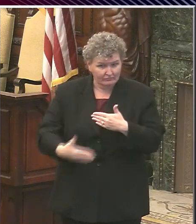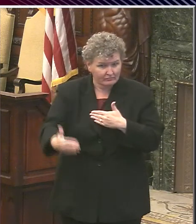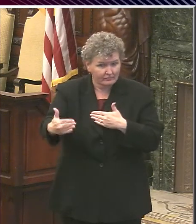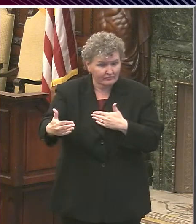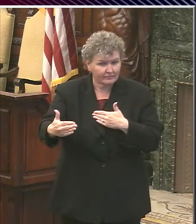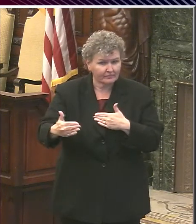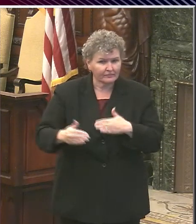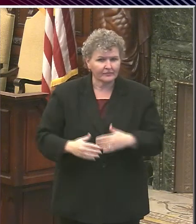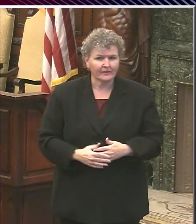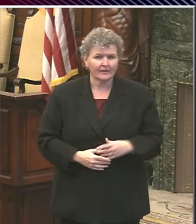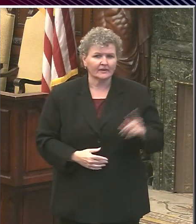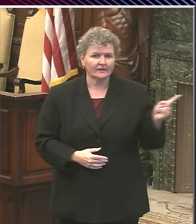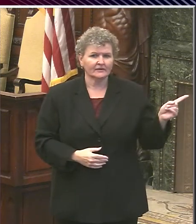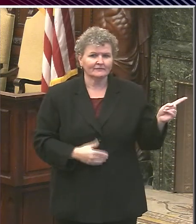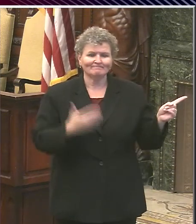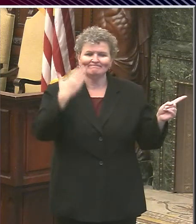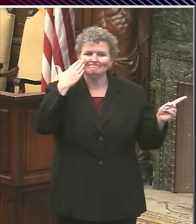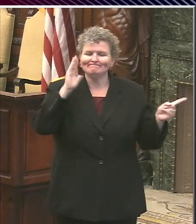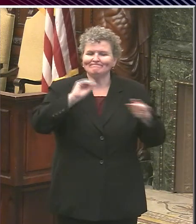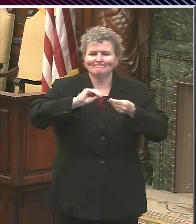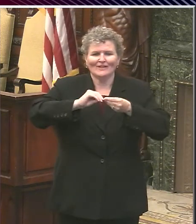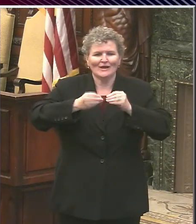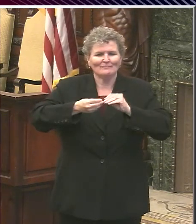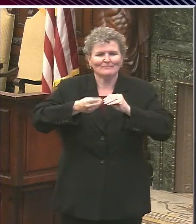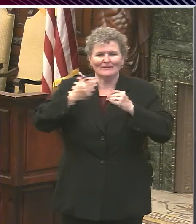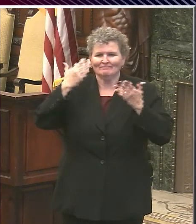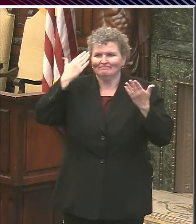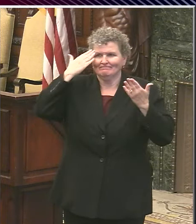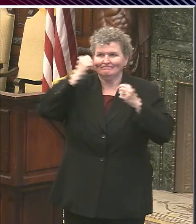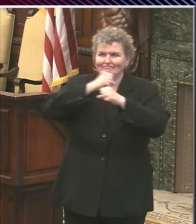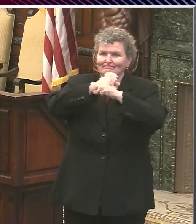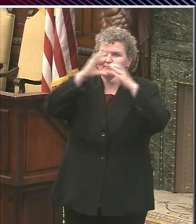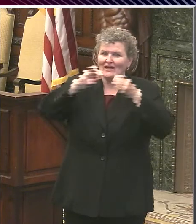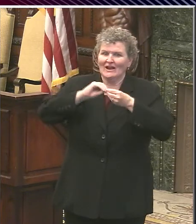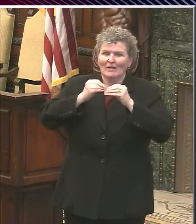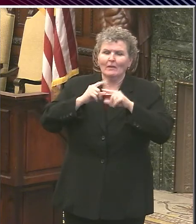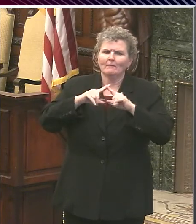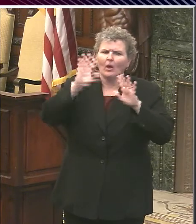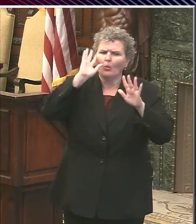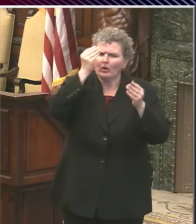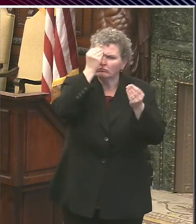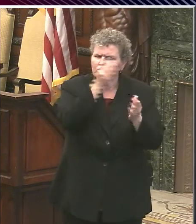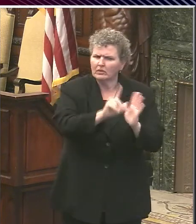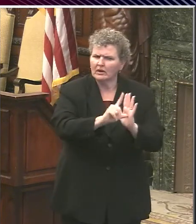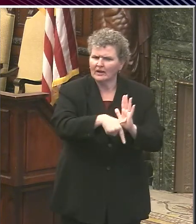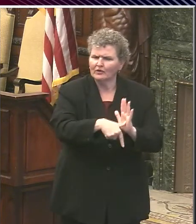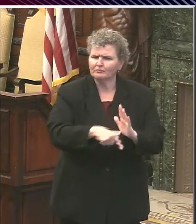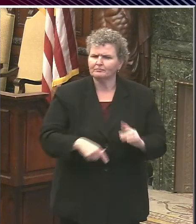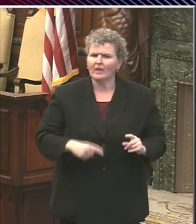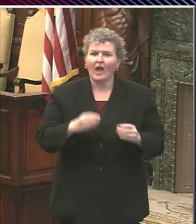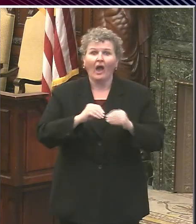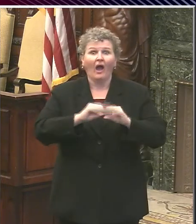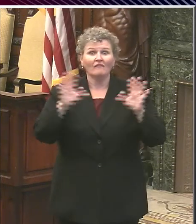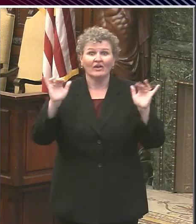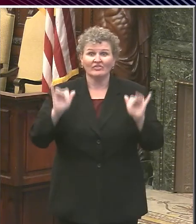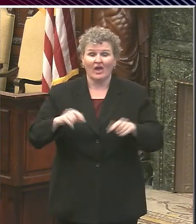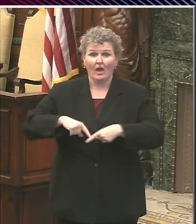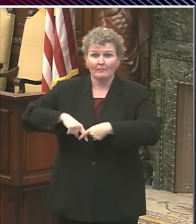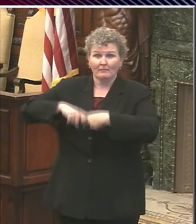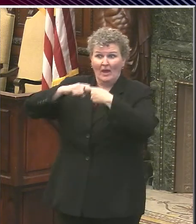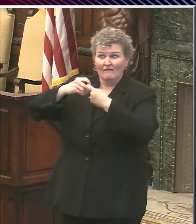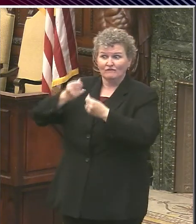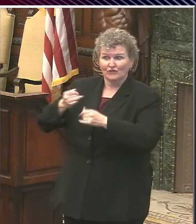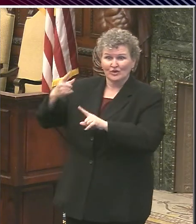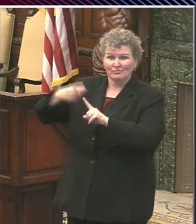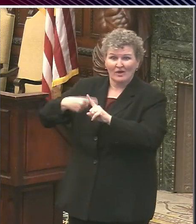I don't have those numbers off the top of my head. We can get those to you. Obviously, there's been a moratorium for a number of months, but there were